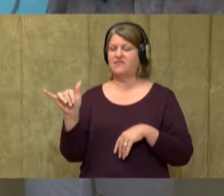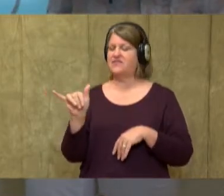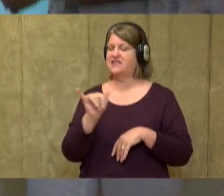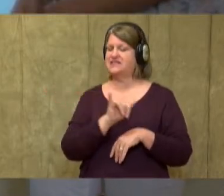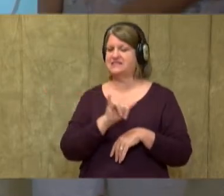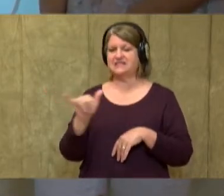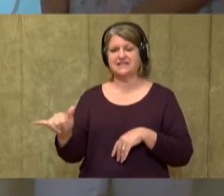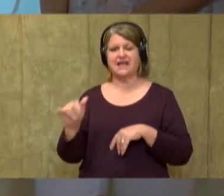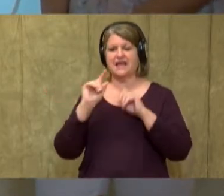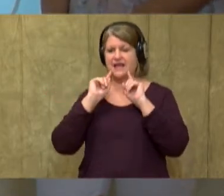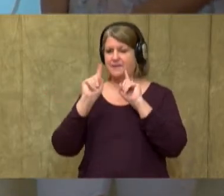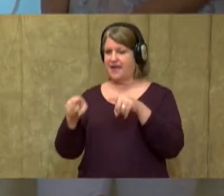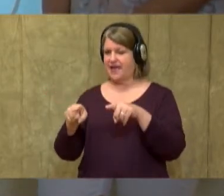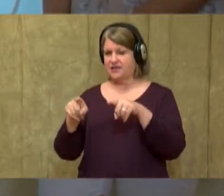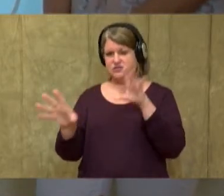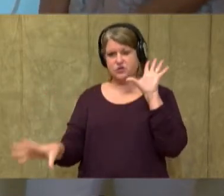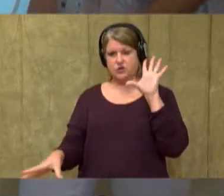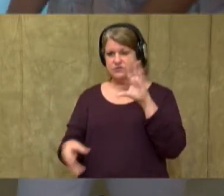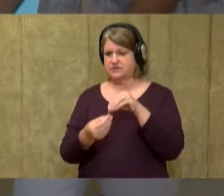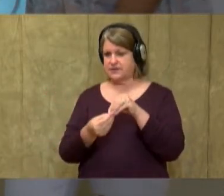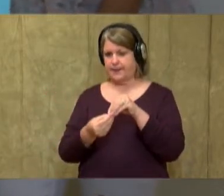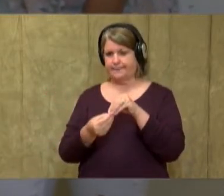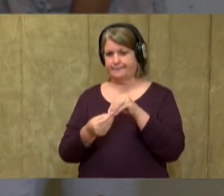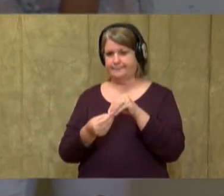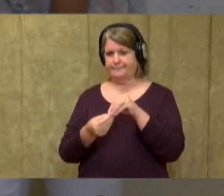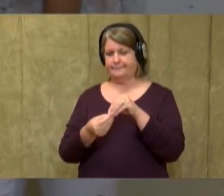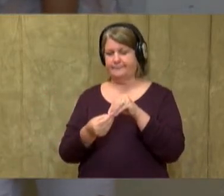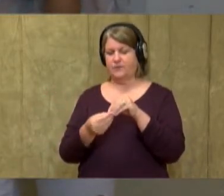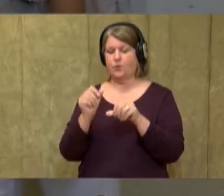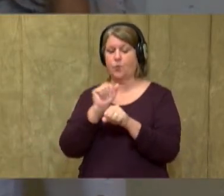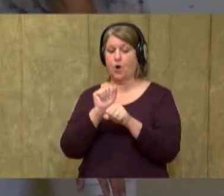both ways, 57.